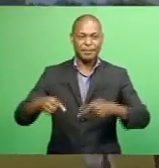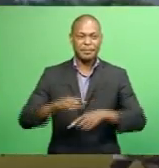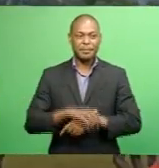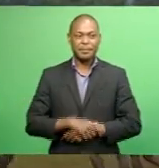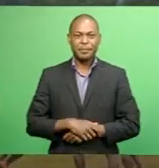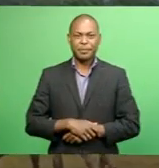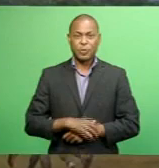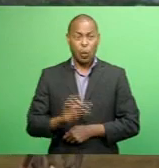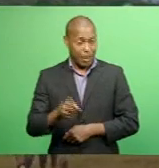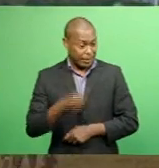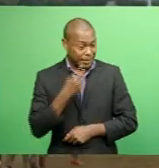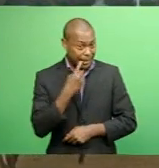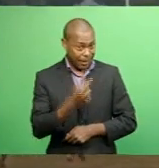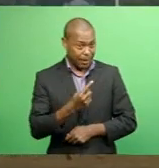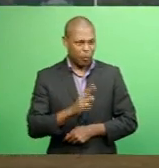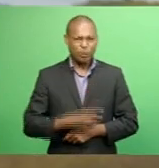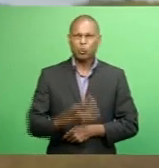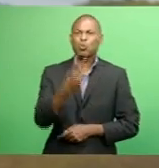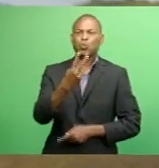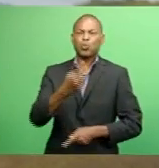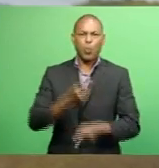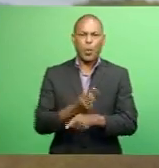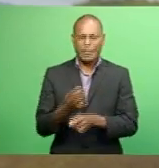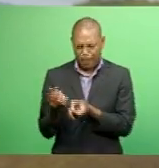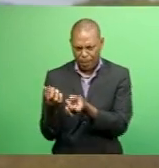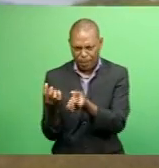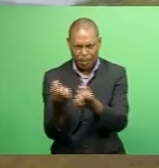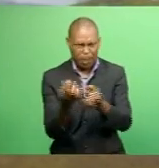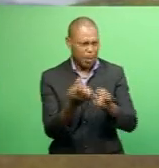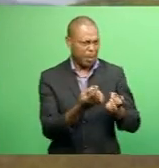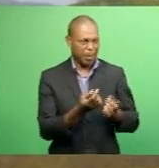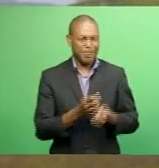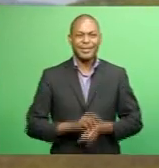says the 2 weeks preparation has paid off.